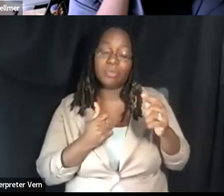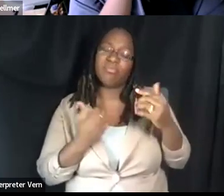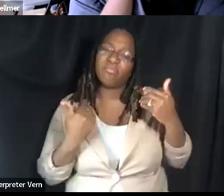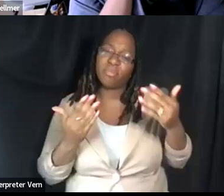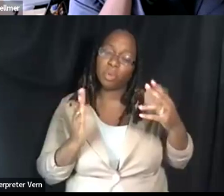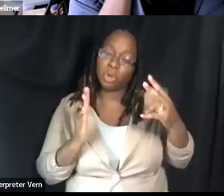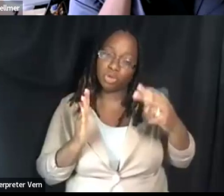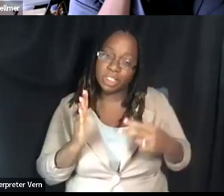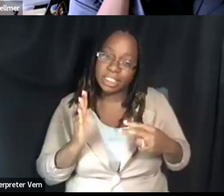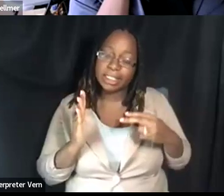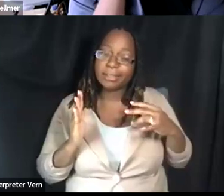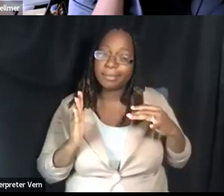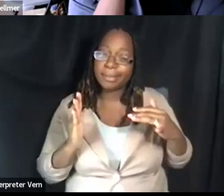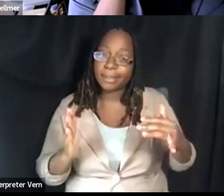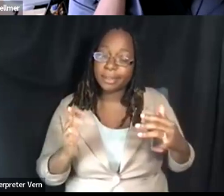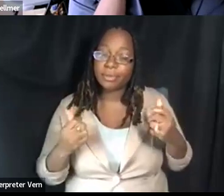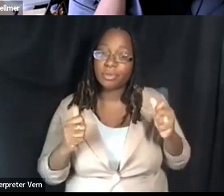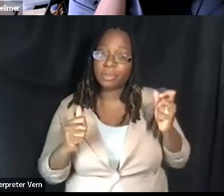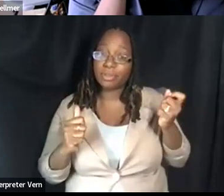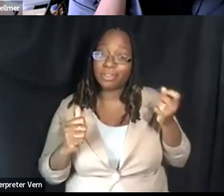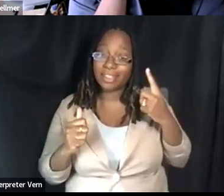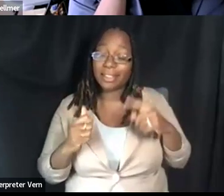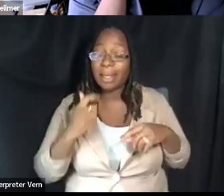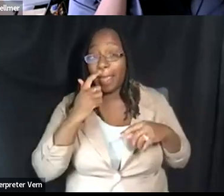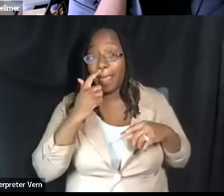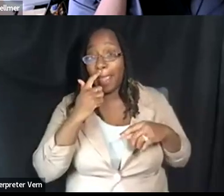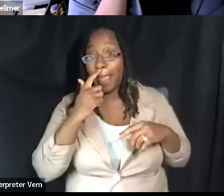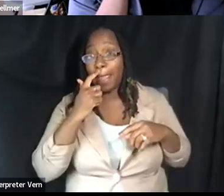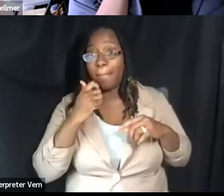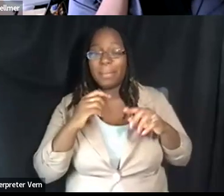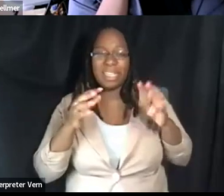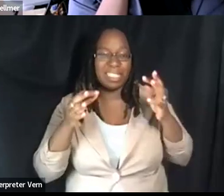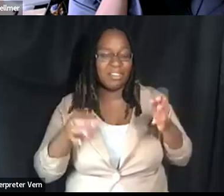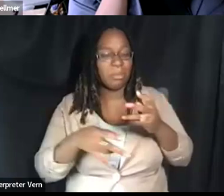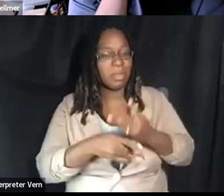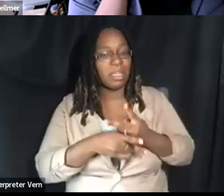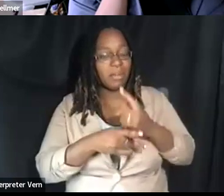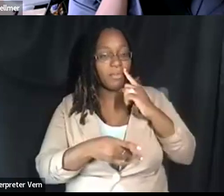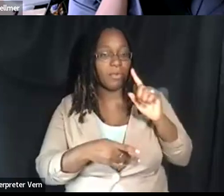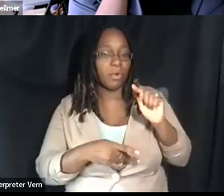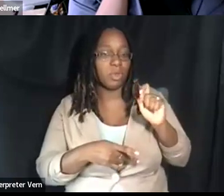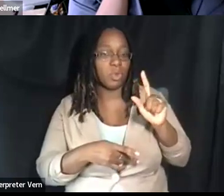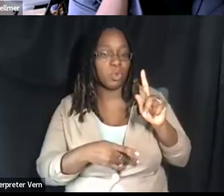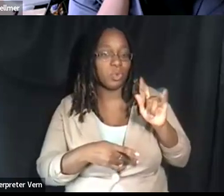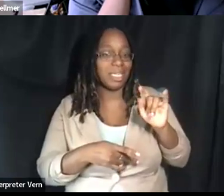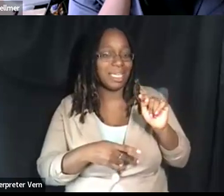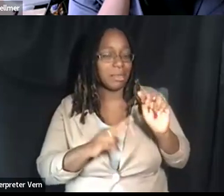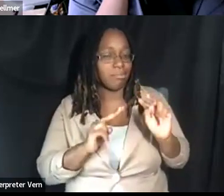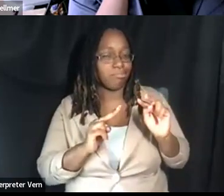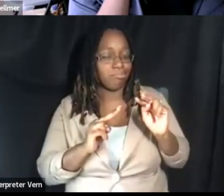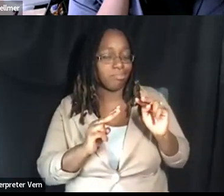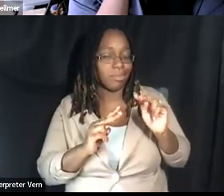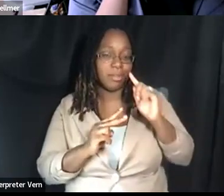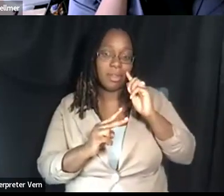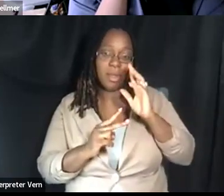study it, and to understand it, and definitely watch out for that toolkit when that comes out, because I think that will make understanding